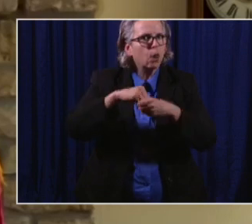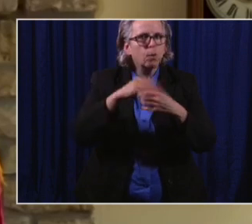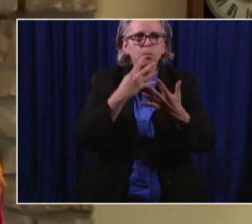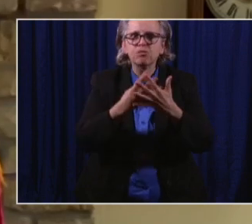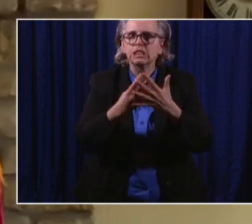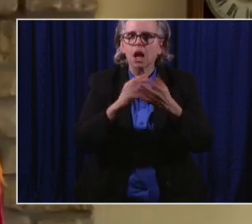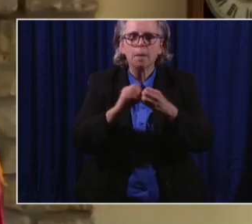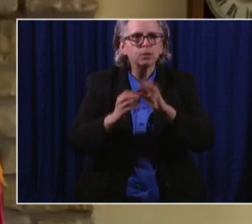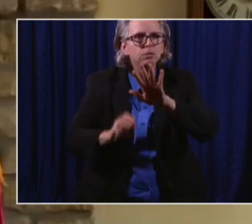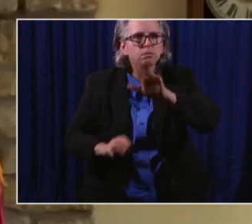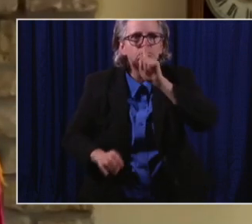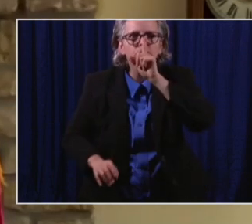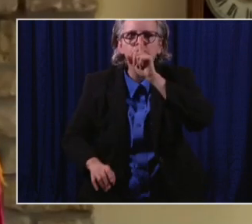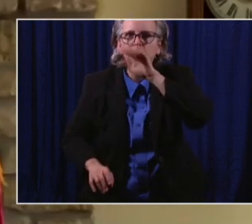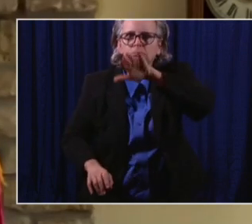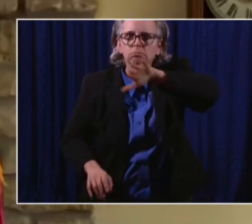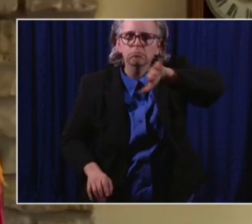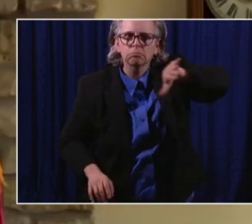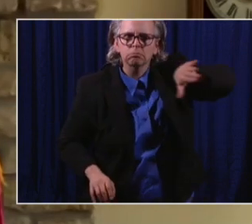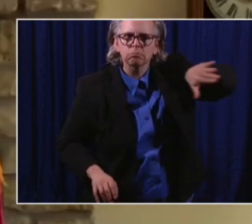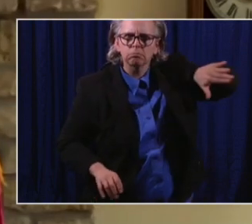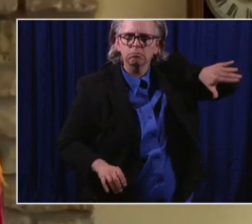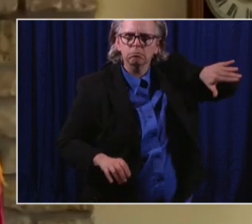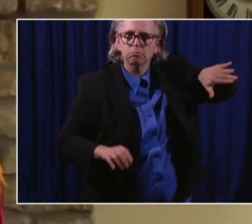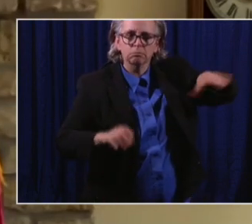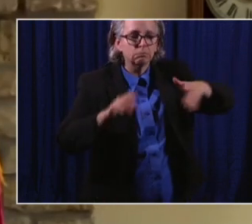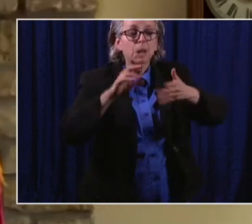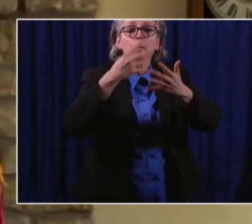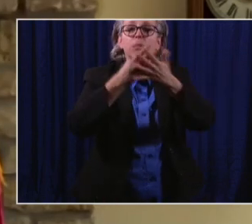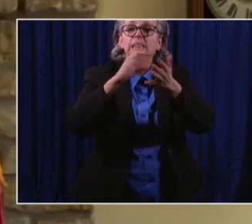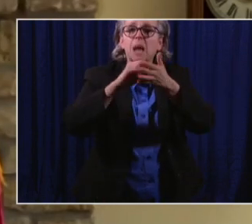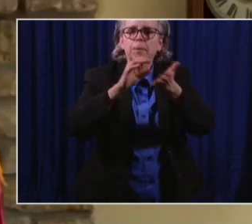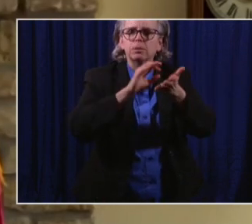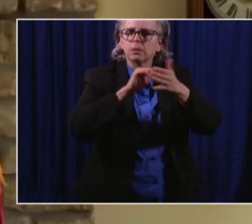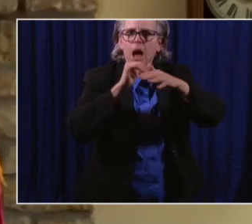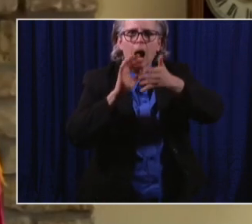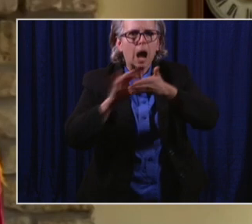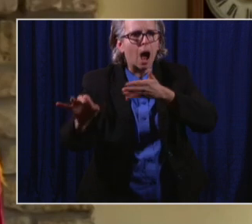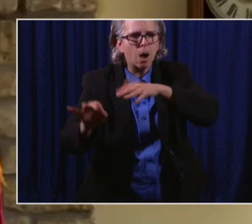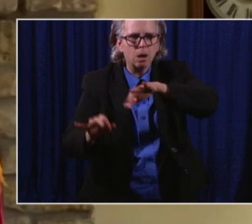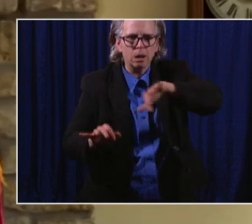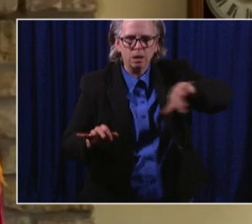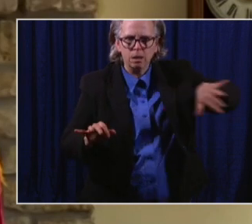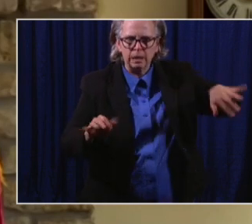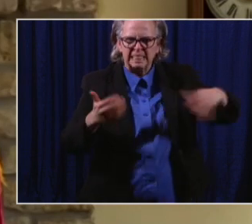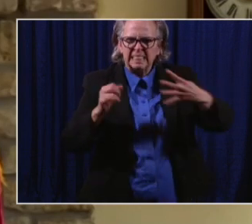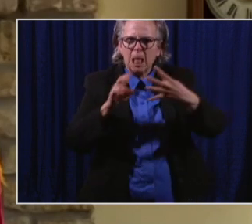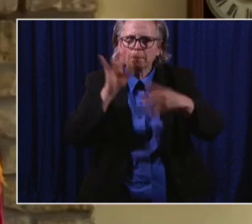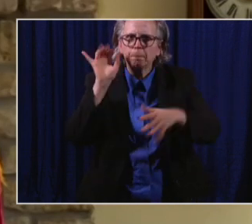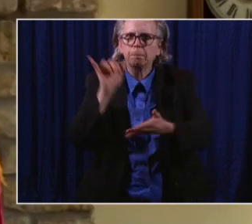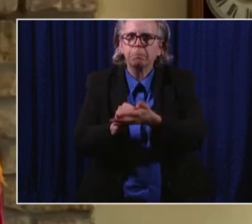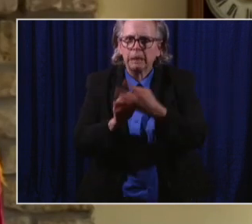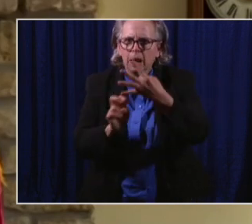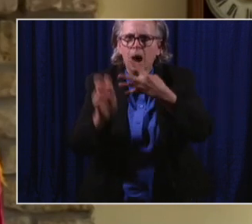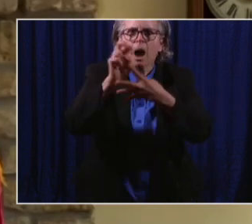to everyone exactly what the prison outbreak, which there certainly is